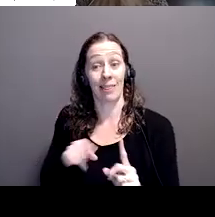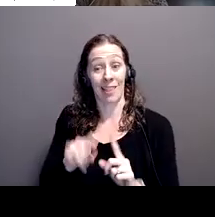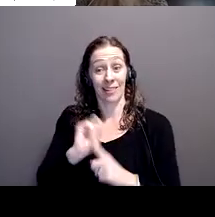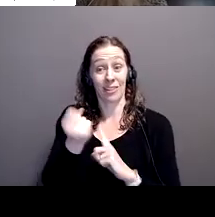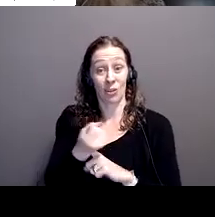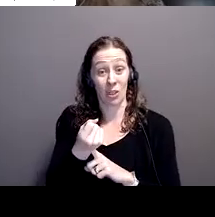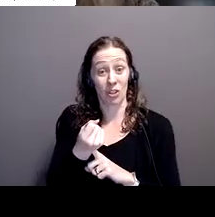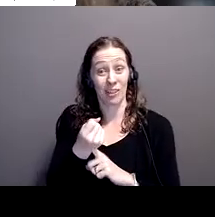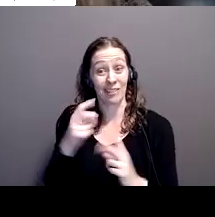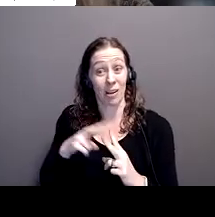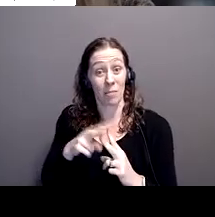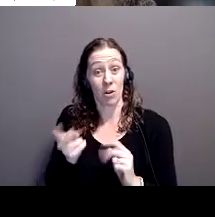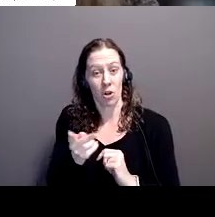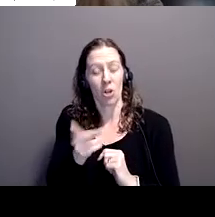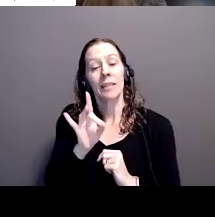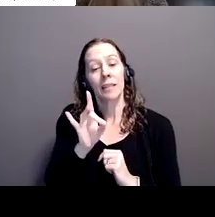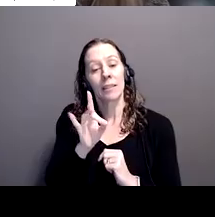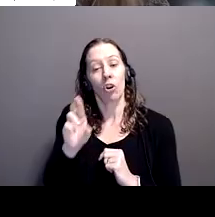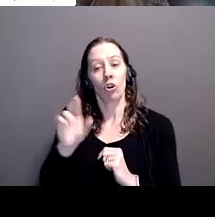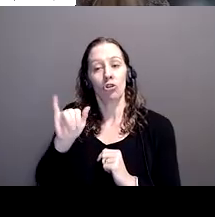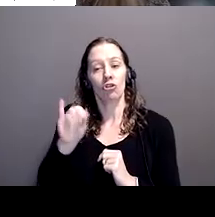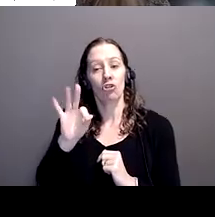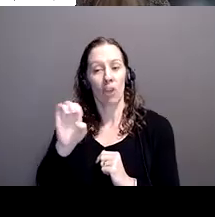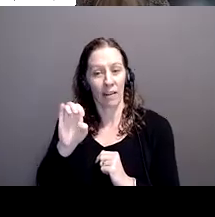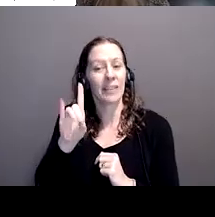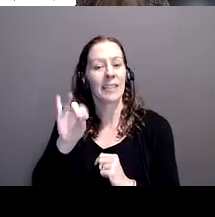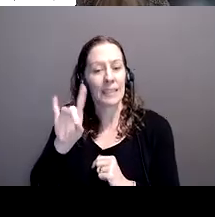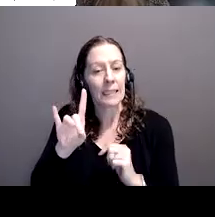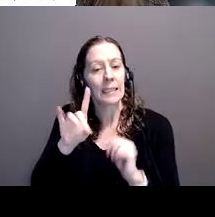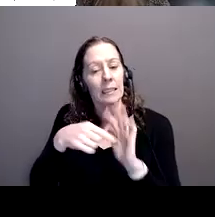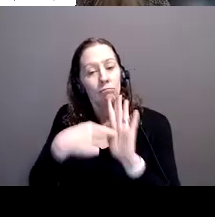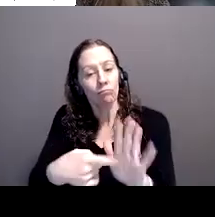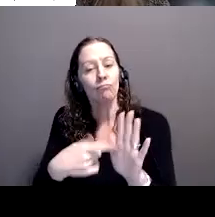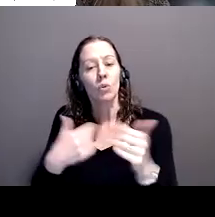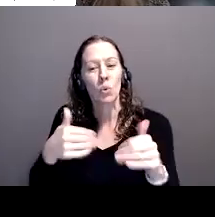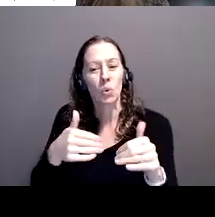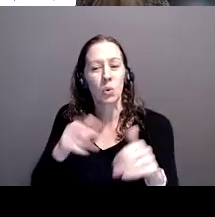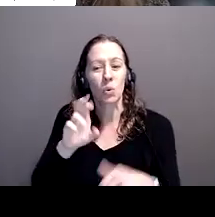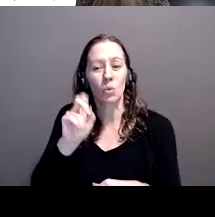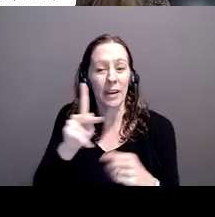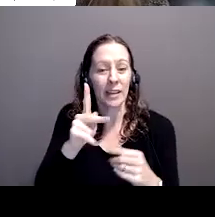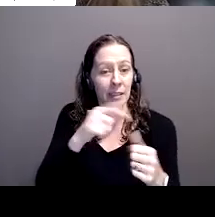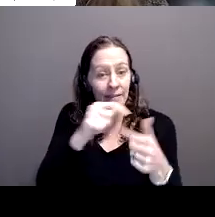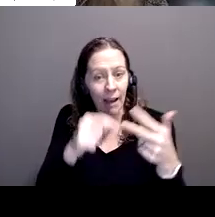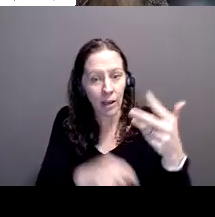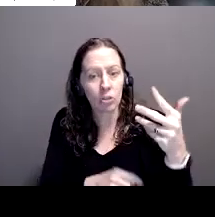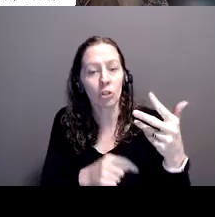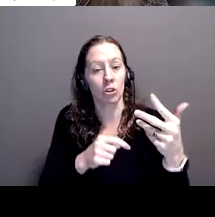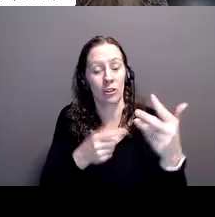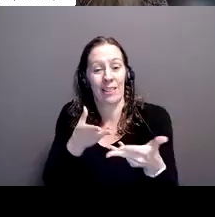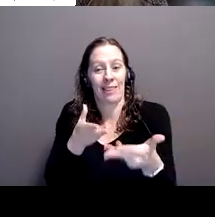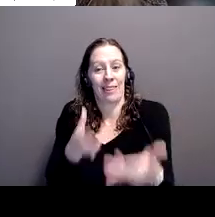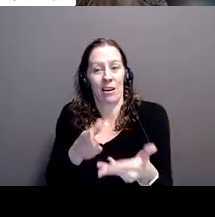numerous risk factors that were present in relation to Mr. and Mrs. Ryan and the various opportunities for intervention